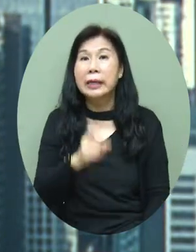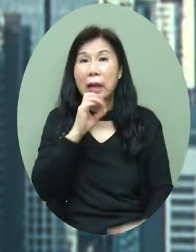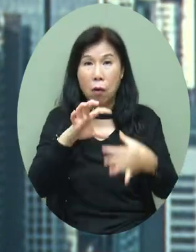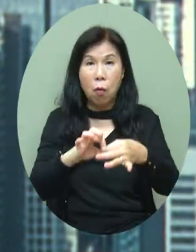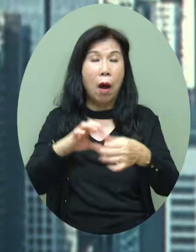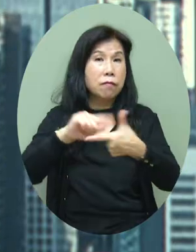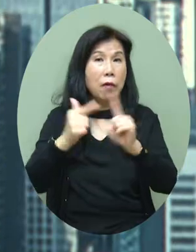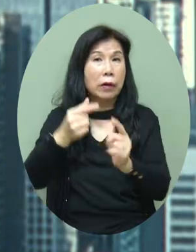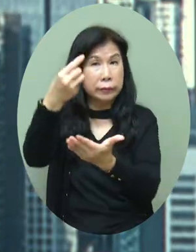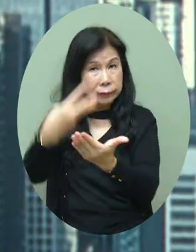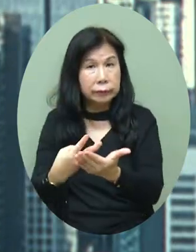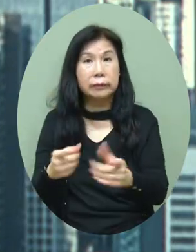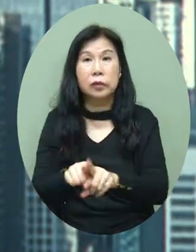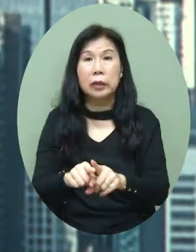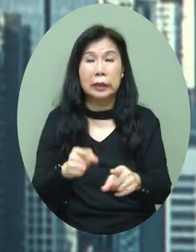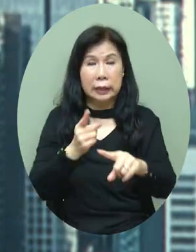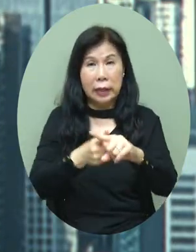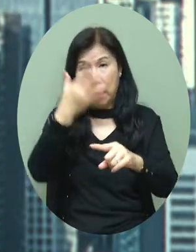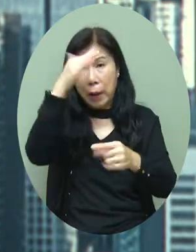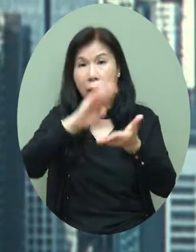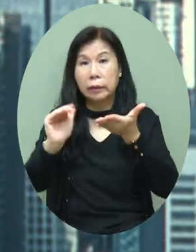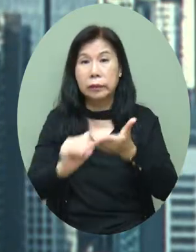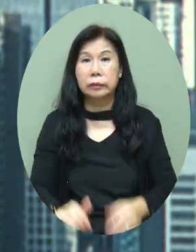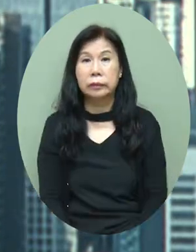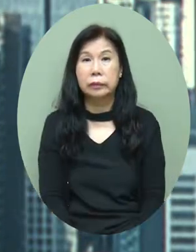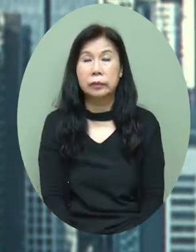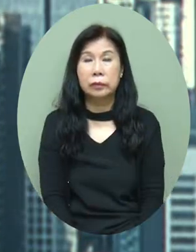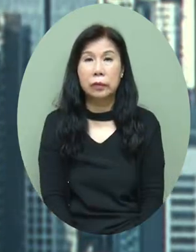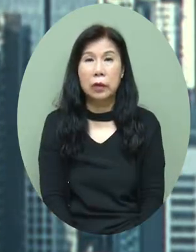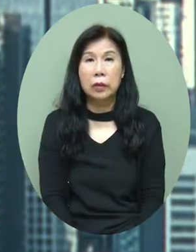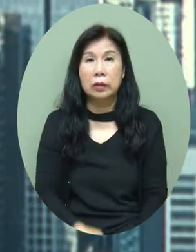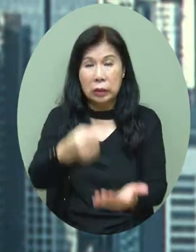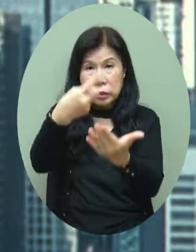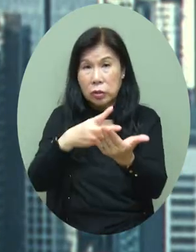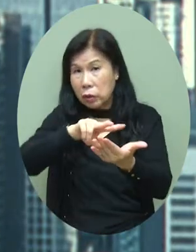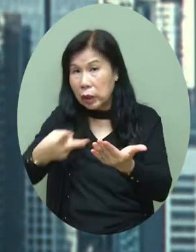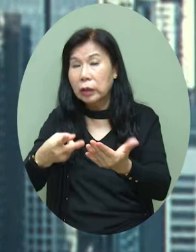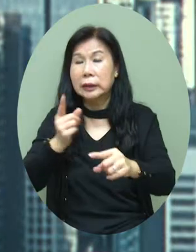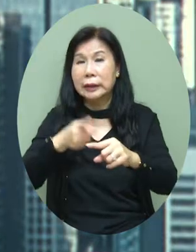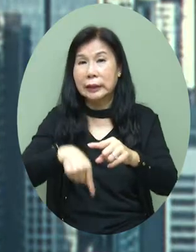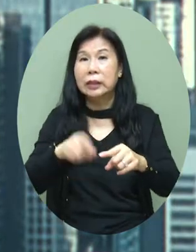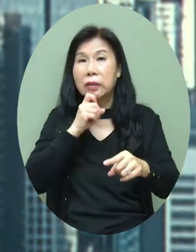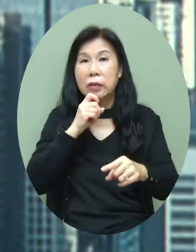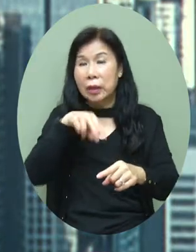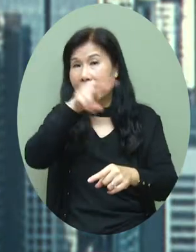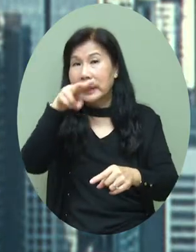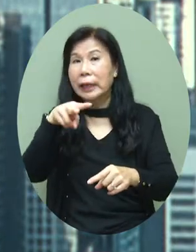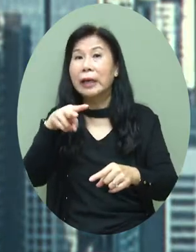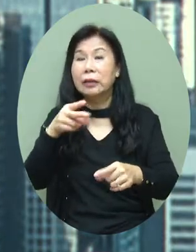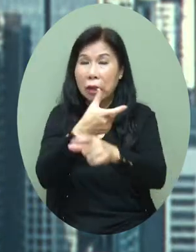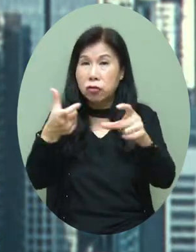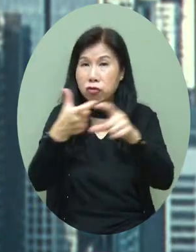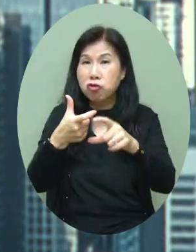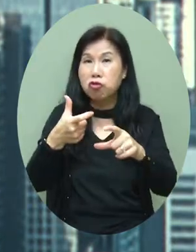mechanism and the pay trend survey methodology. As I said, the net indicators, which are